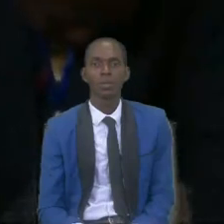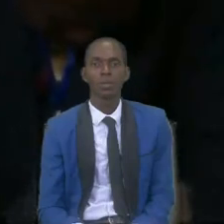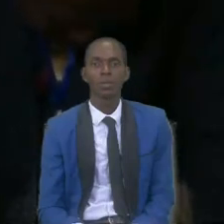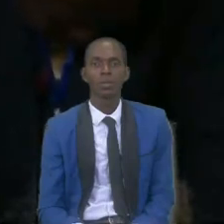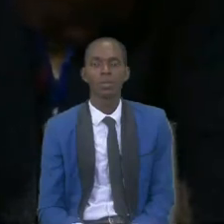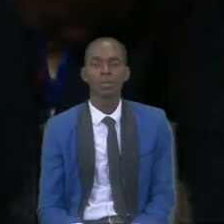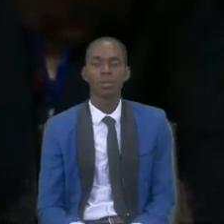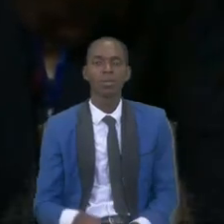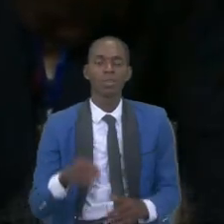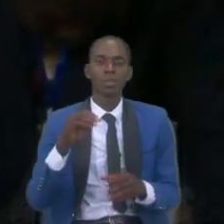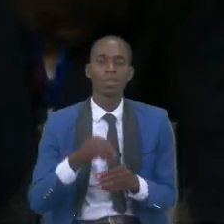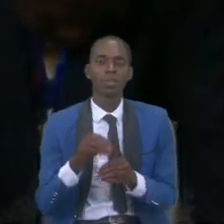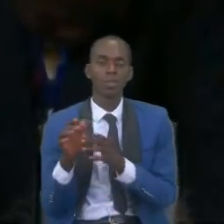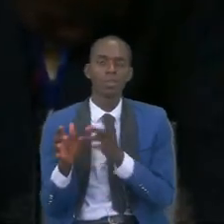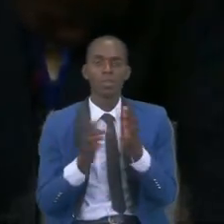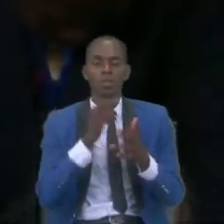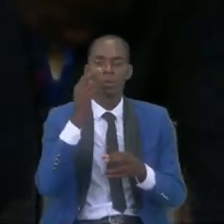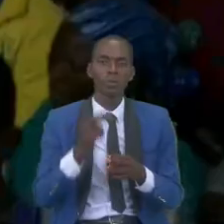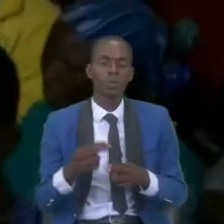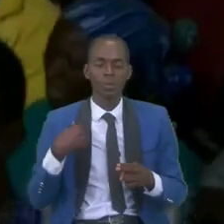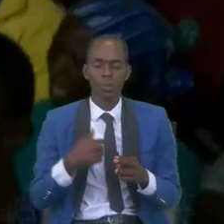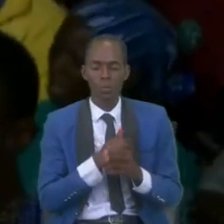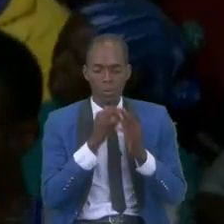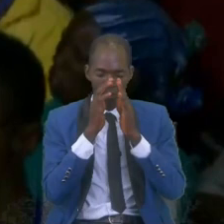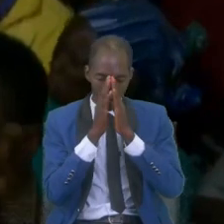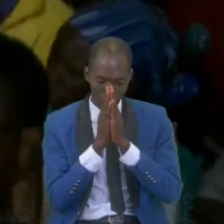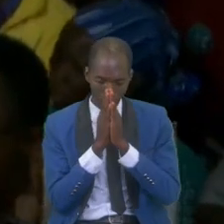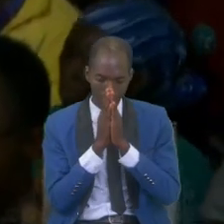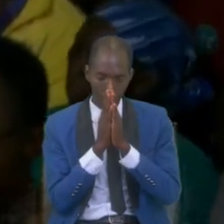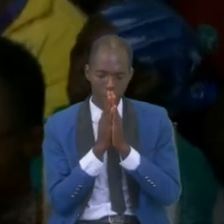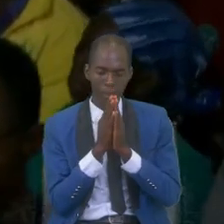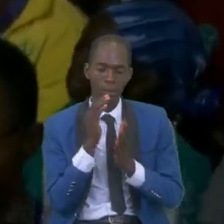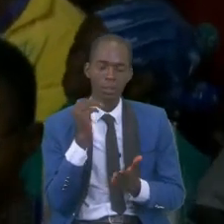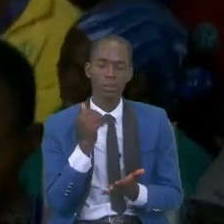In Jesus' name we pray.